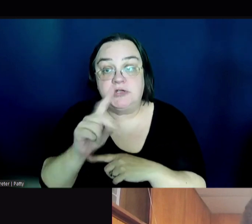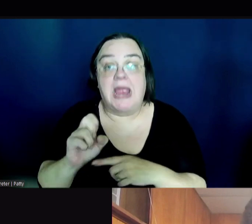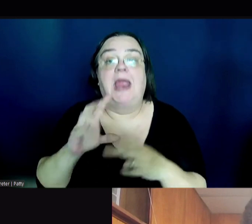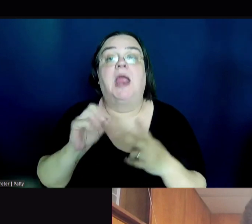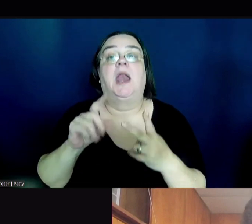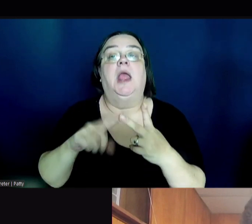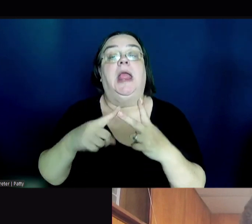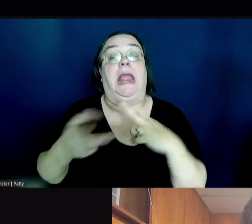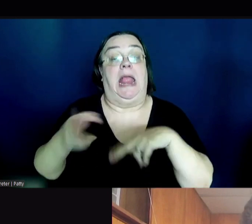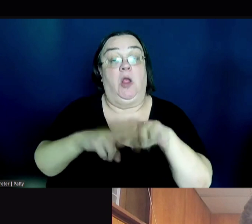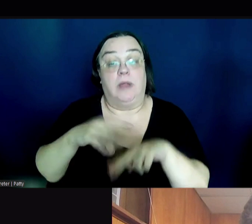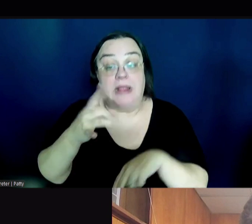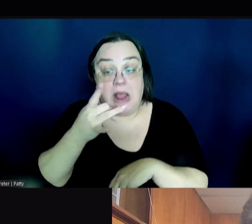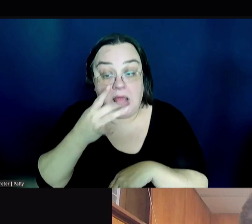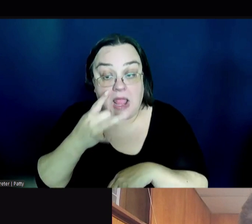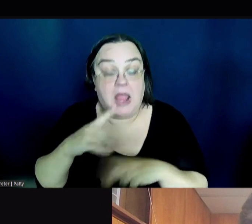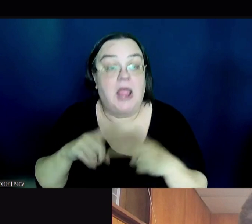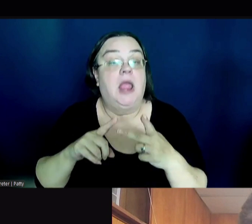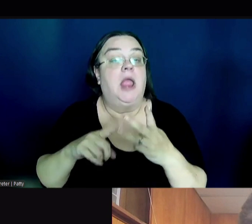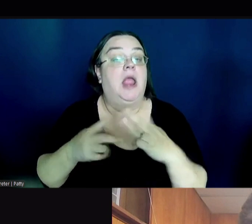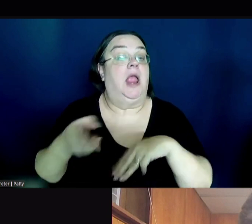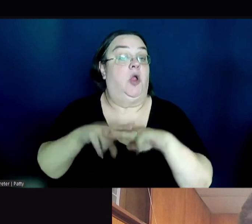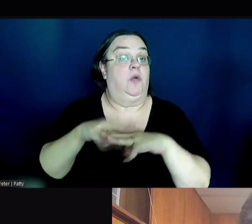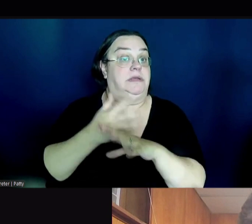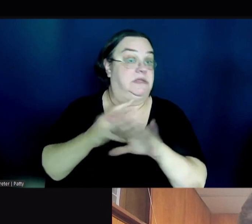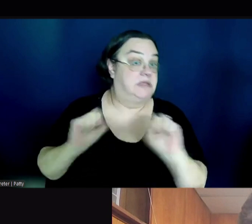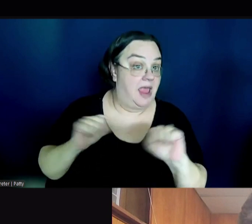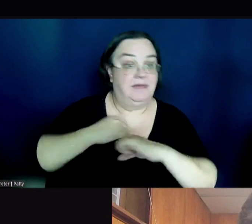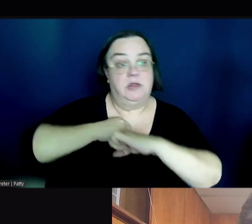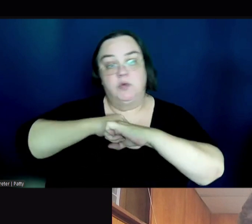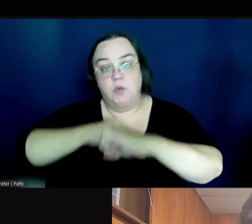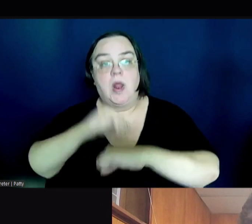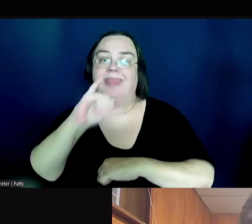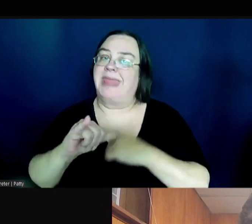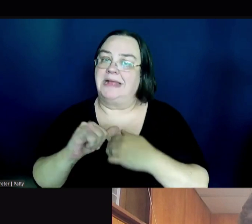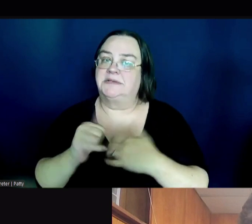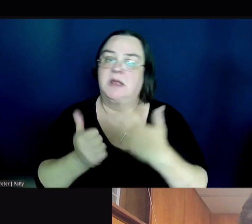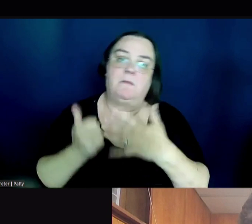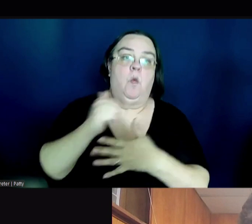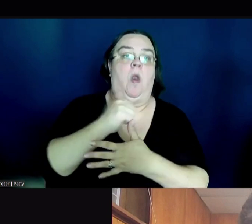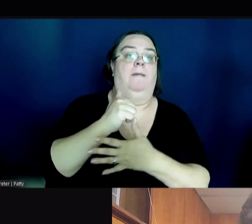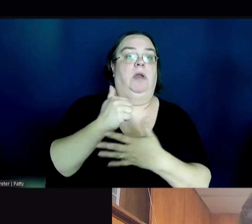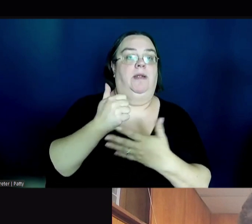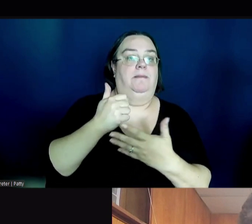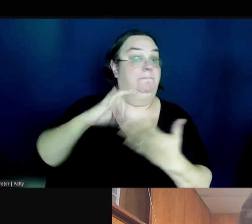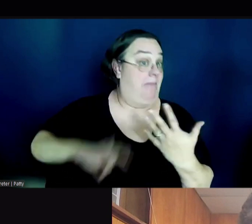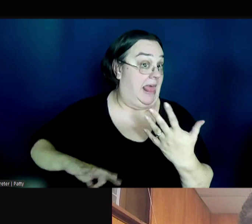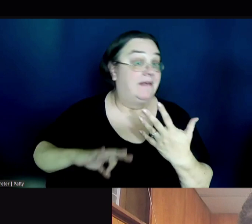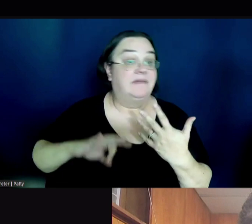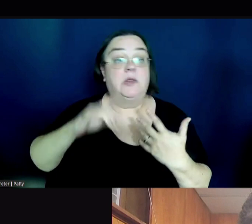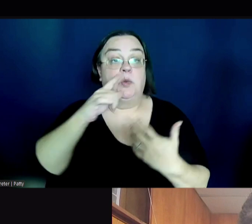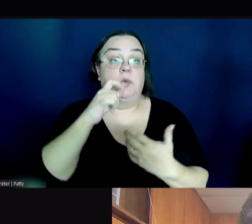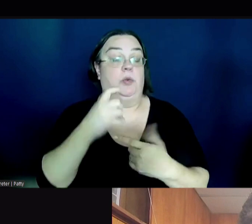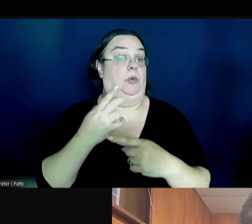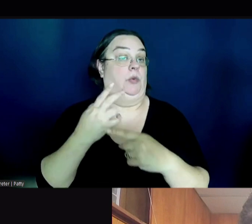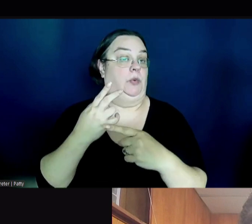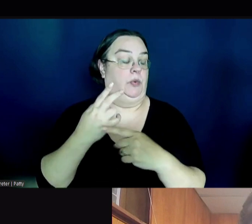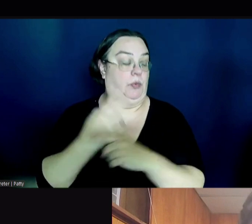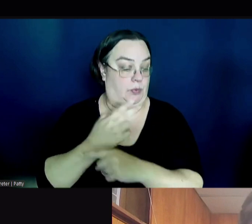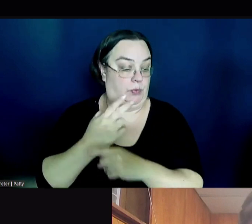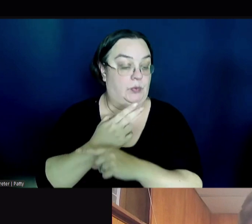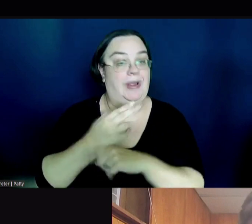light and increased safety security, those are the primary benefits that the users at these